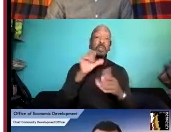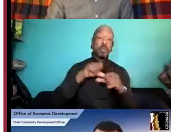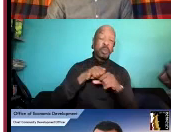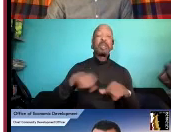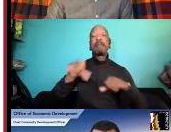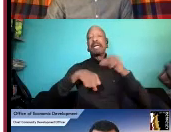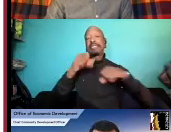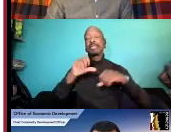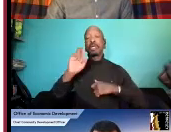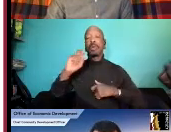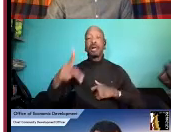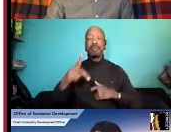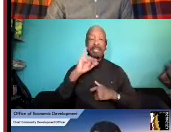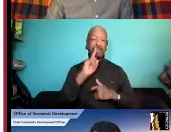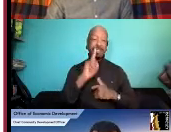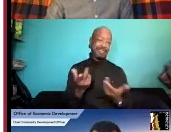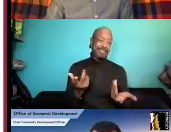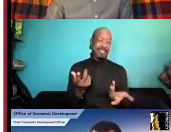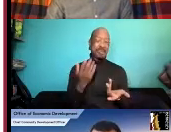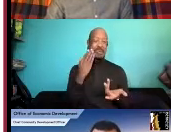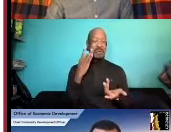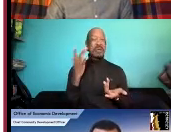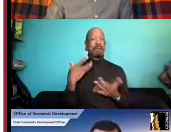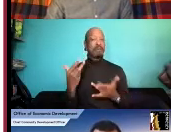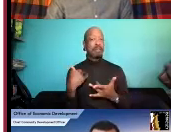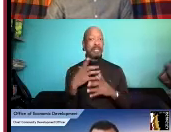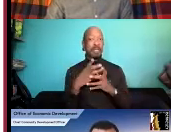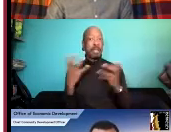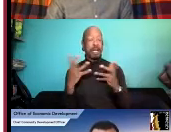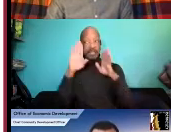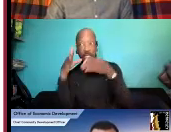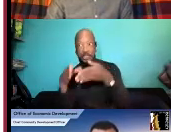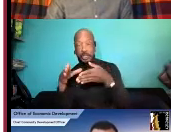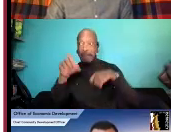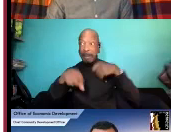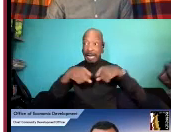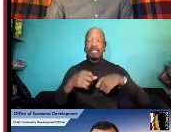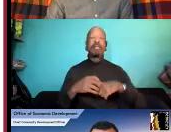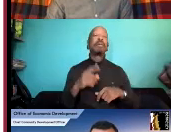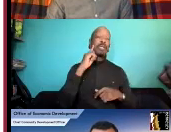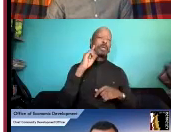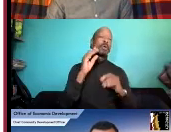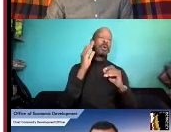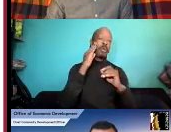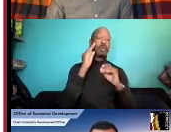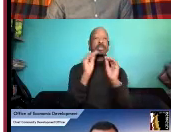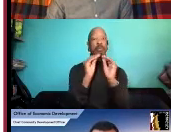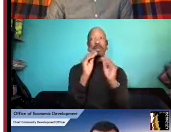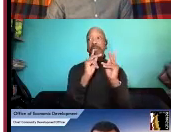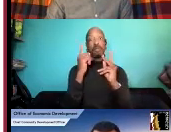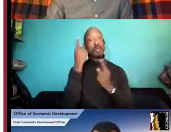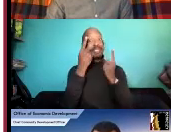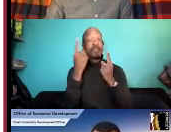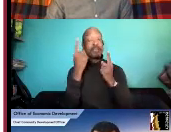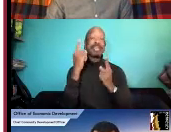Cooperative. Those are the ones that usually get a lot of attention, but we know there's more, and we know that people are considering it and thinking about it, which is